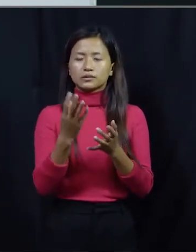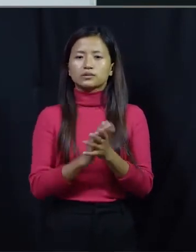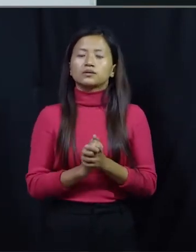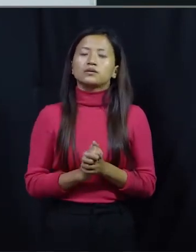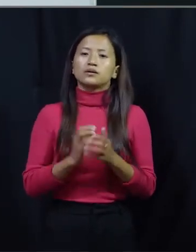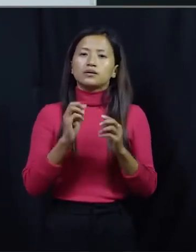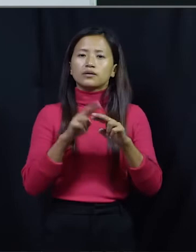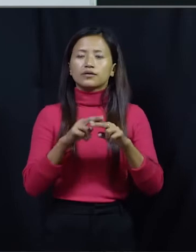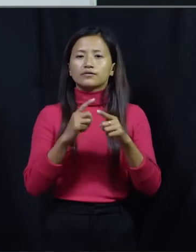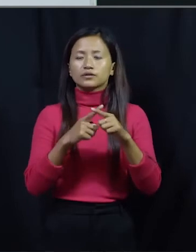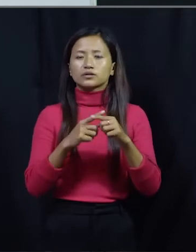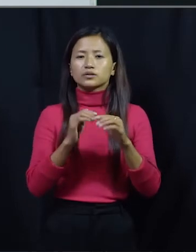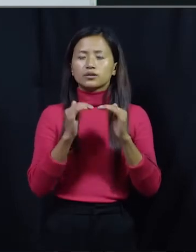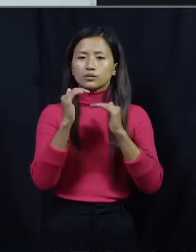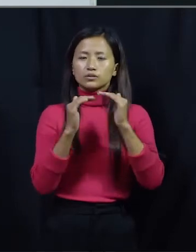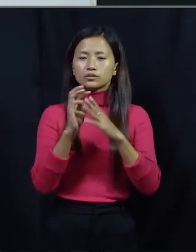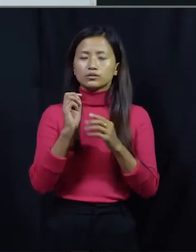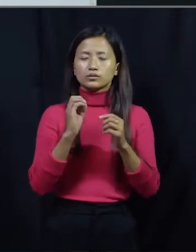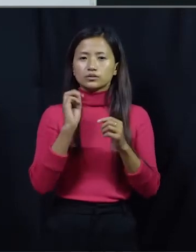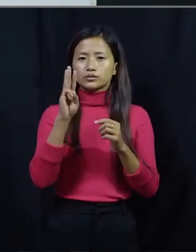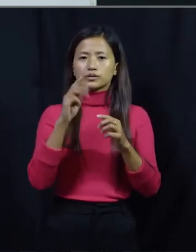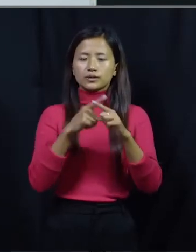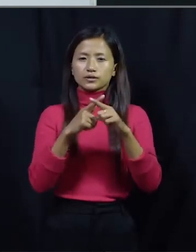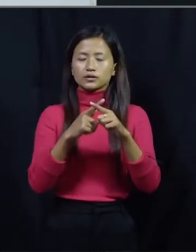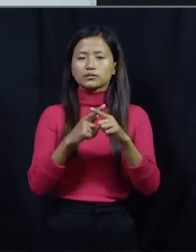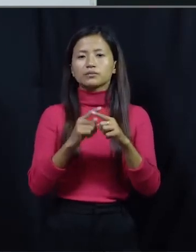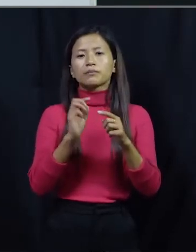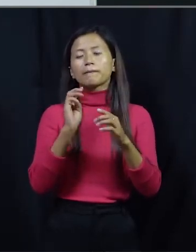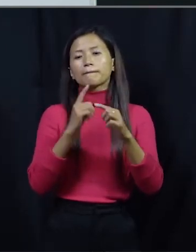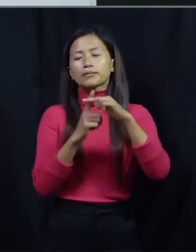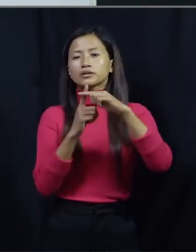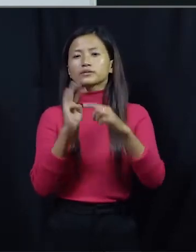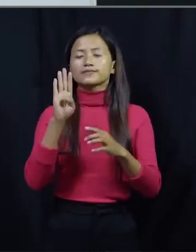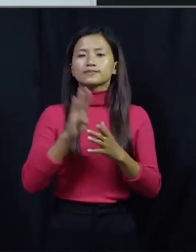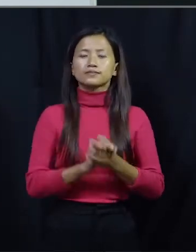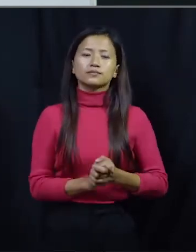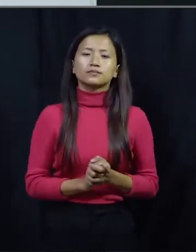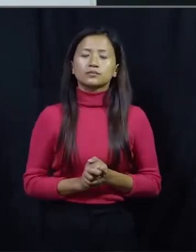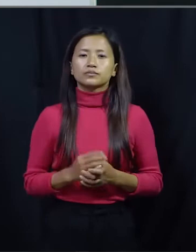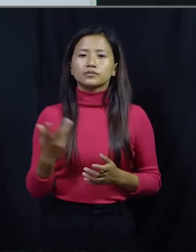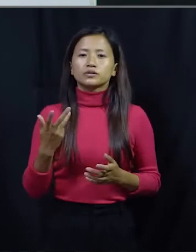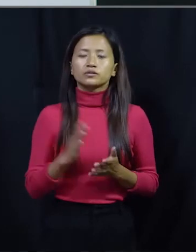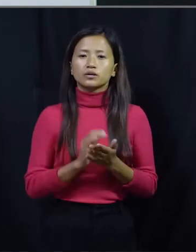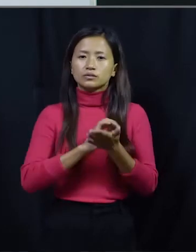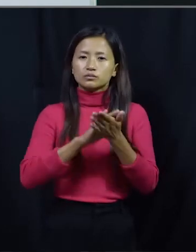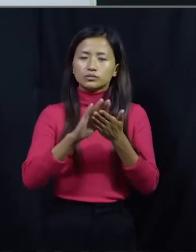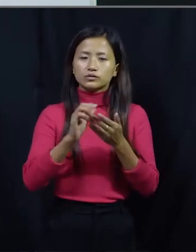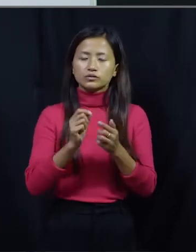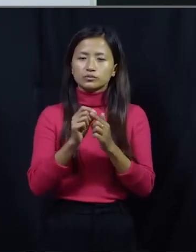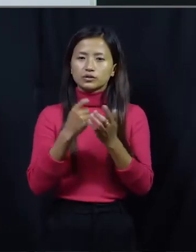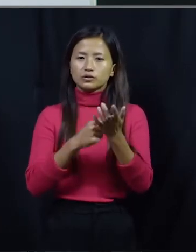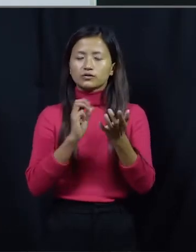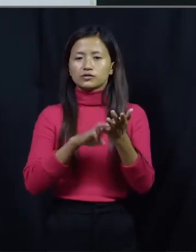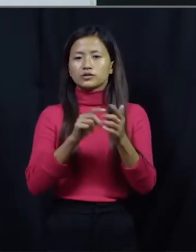fx equal to 3x plus 4, so those type of functions you will be getting in the questions. So there, how do we prove it is 1 to